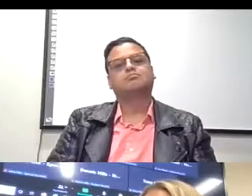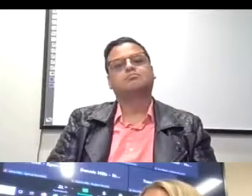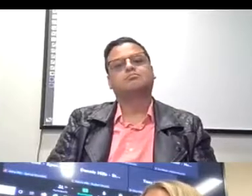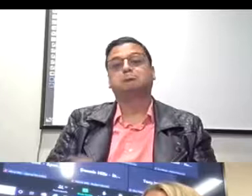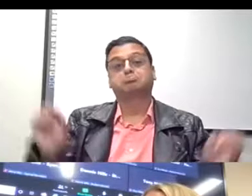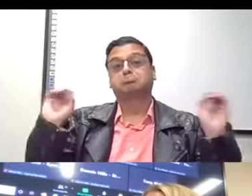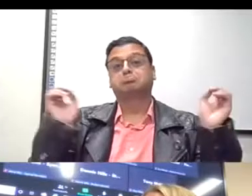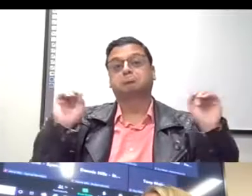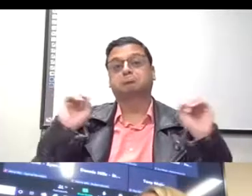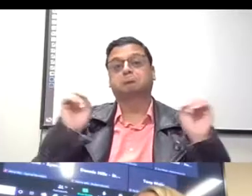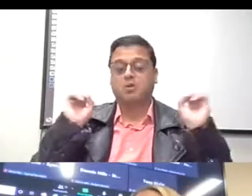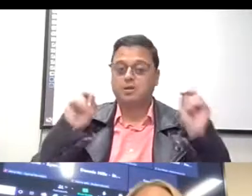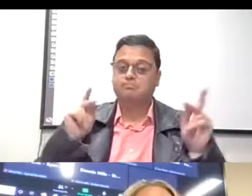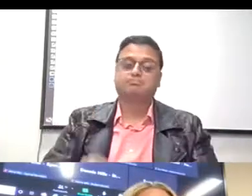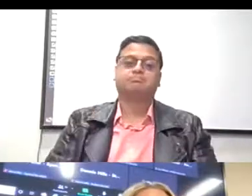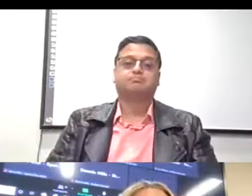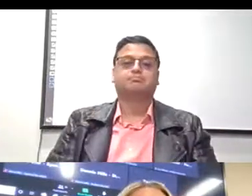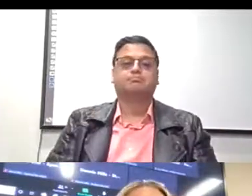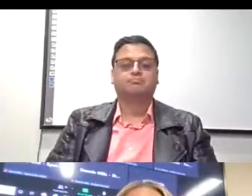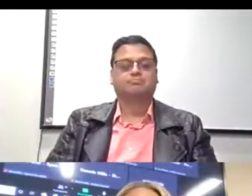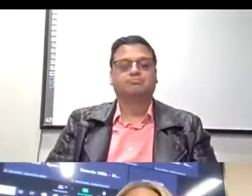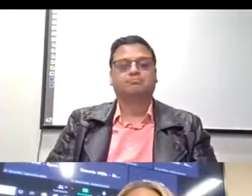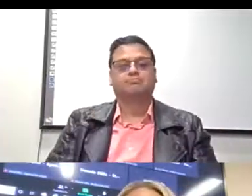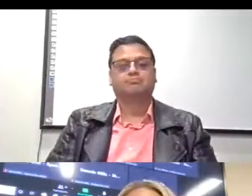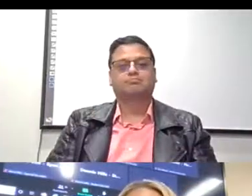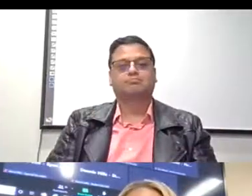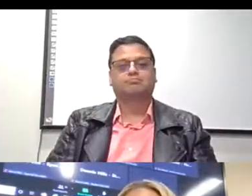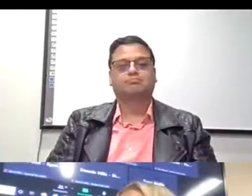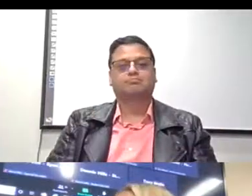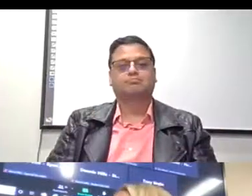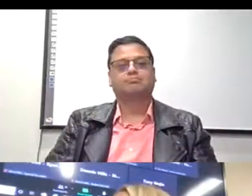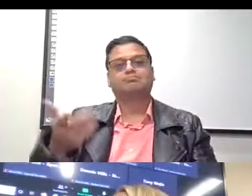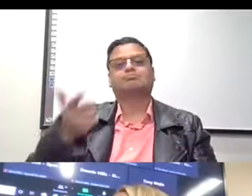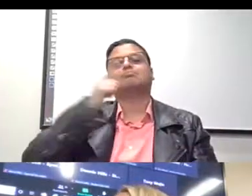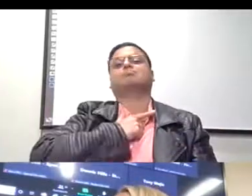Me? Okay, fine. All right, I'll go first.